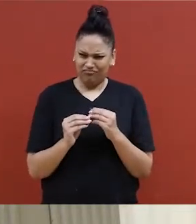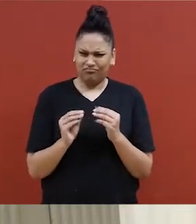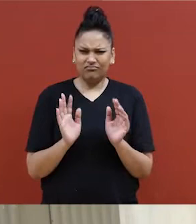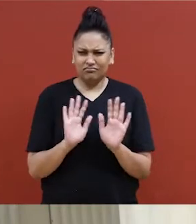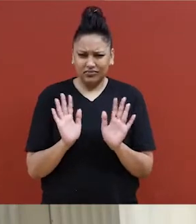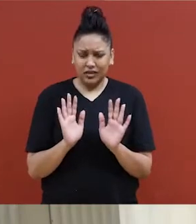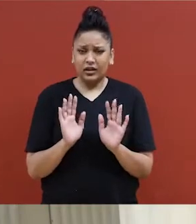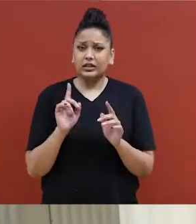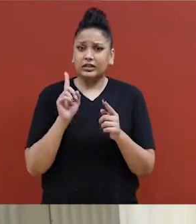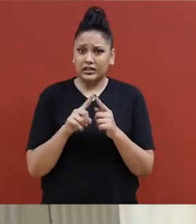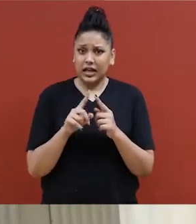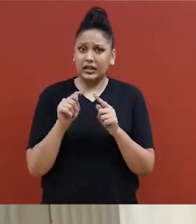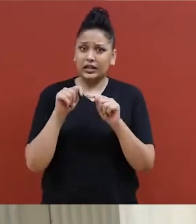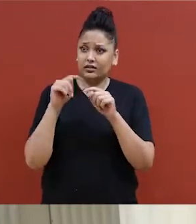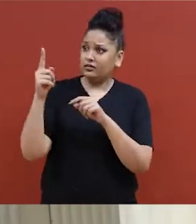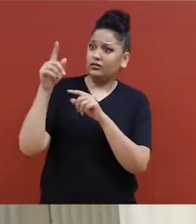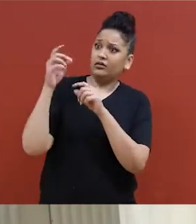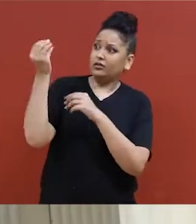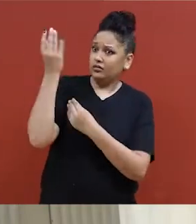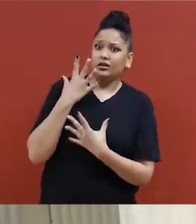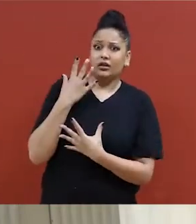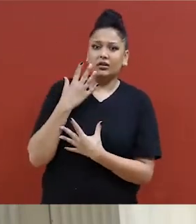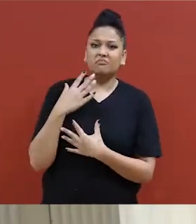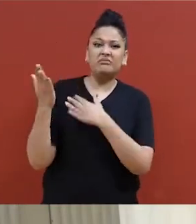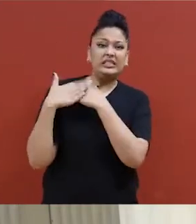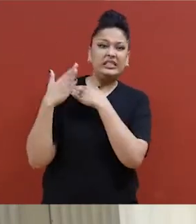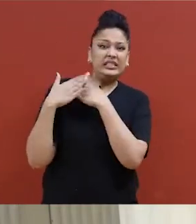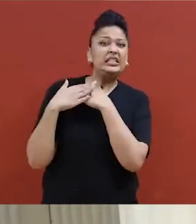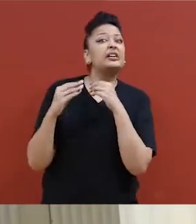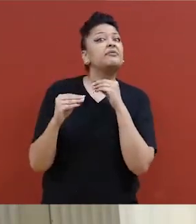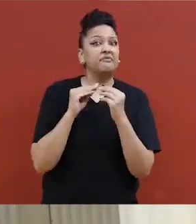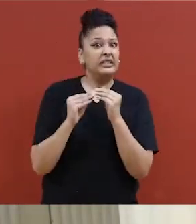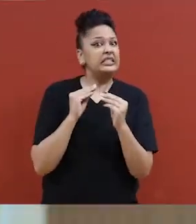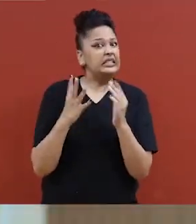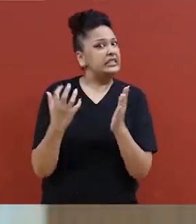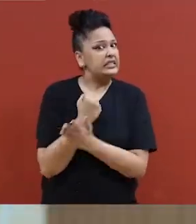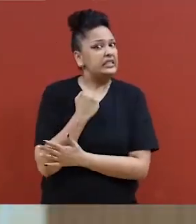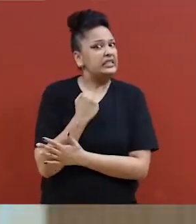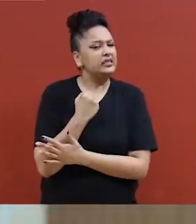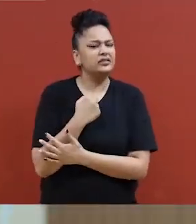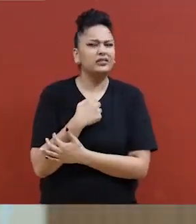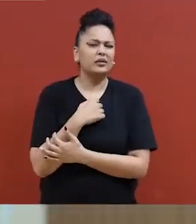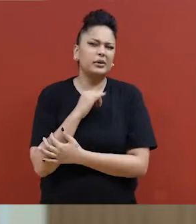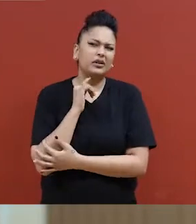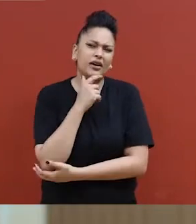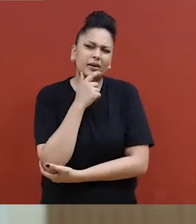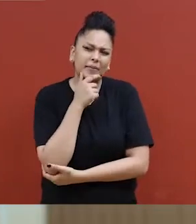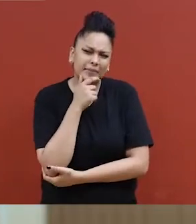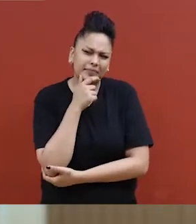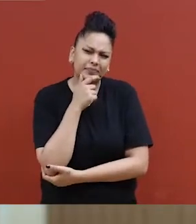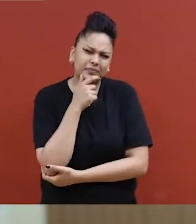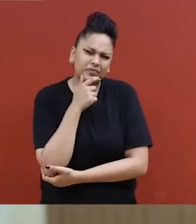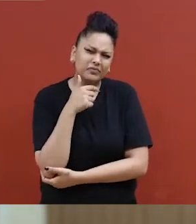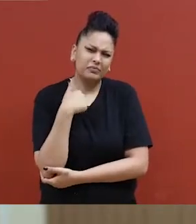until society told me it needed to be fixed. And as a